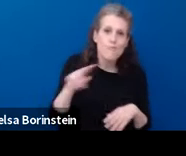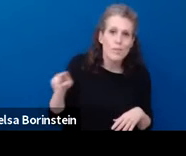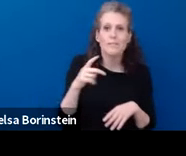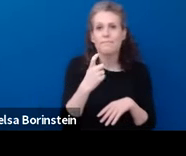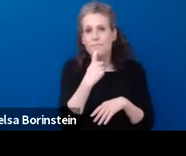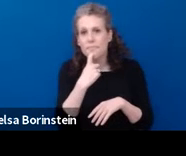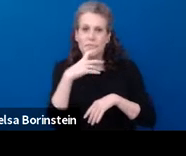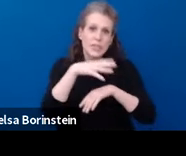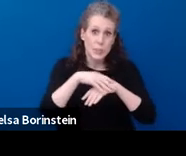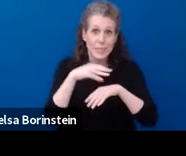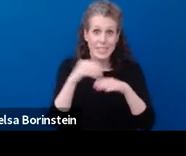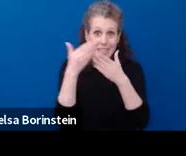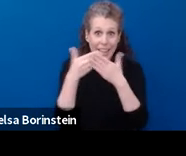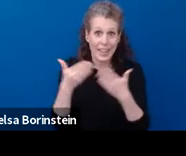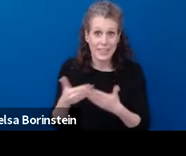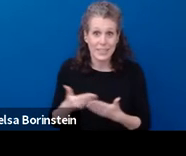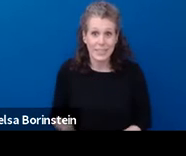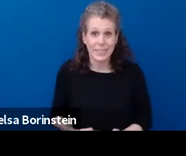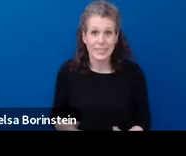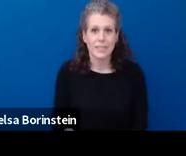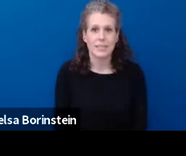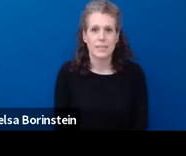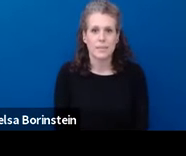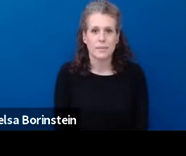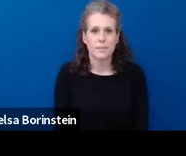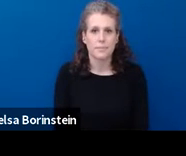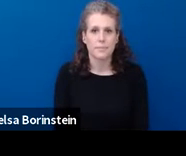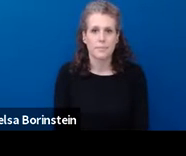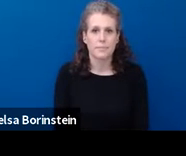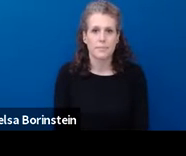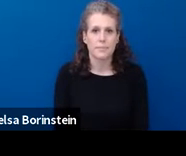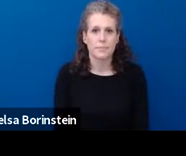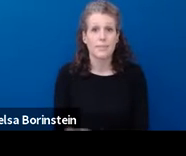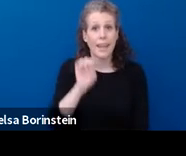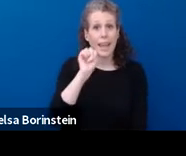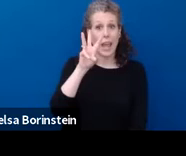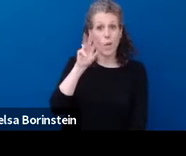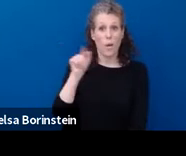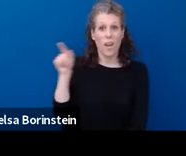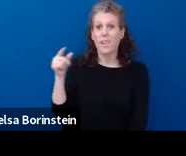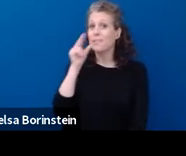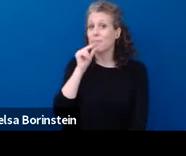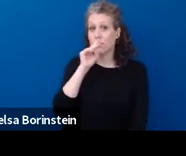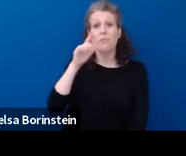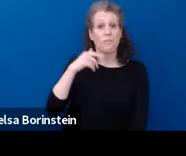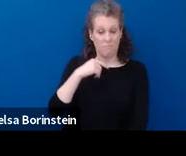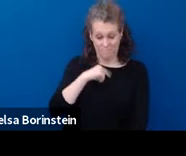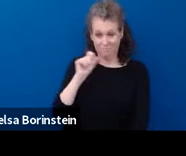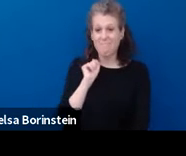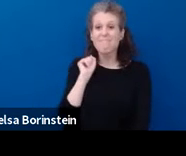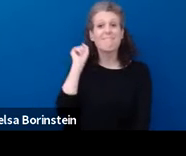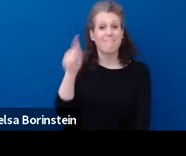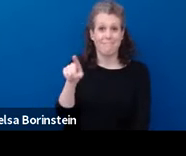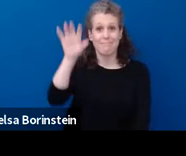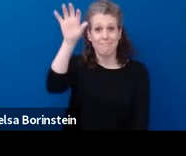Susanna, I just sent the link in the chat, so you can, everyone who wants to, you can use this one. And